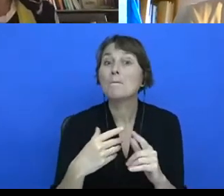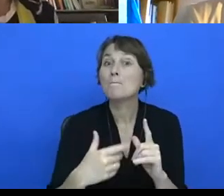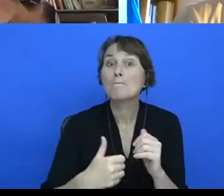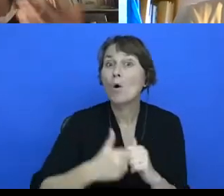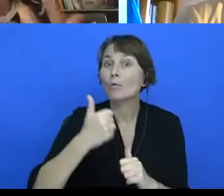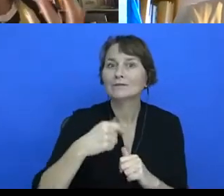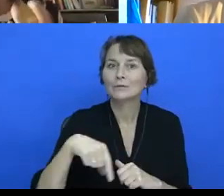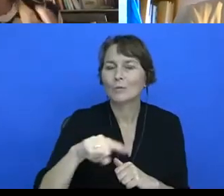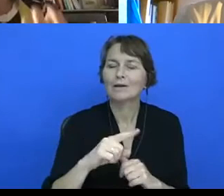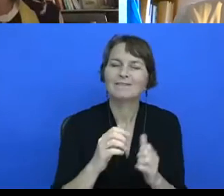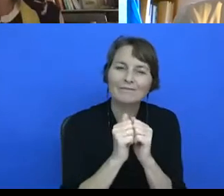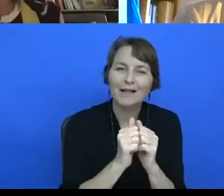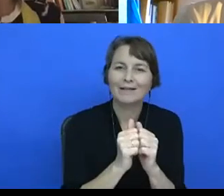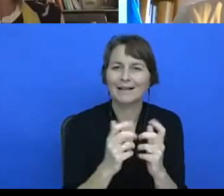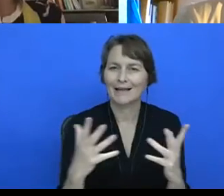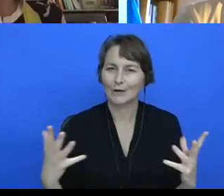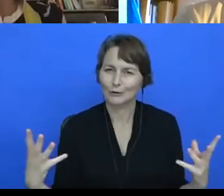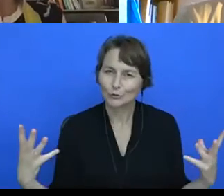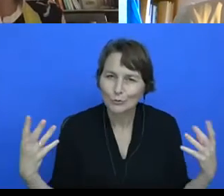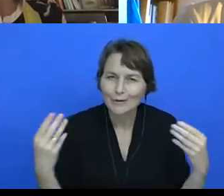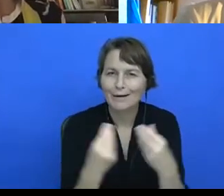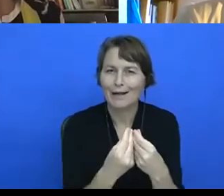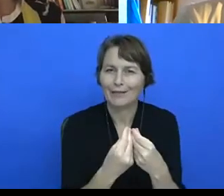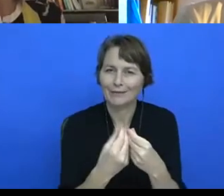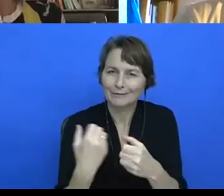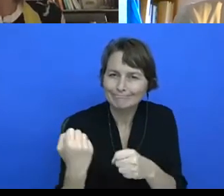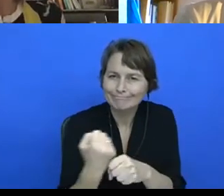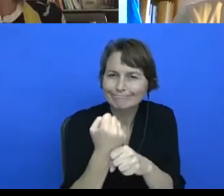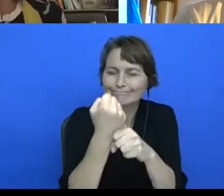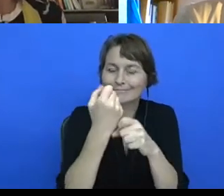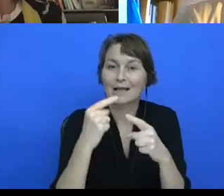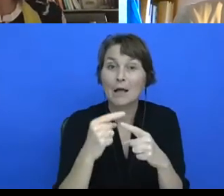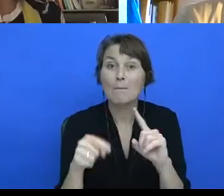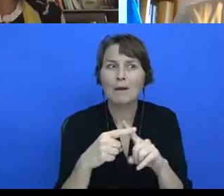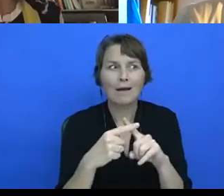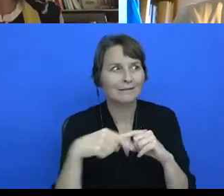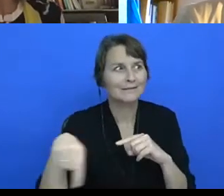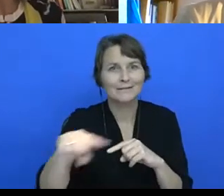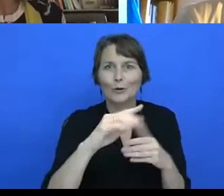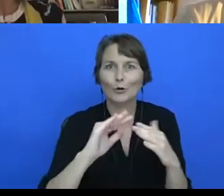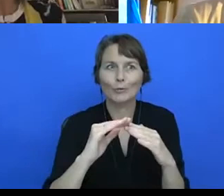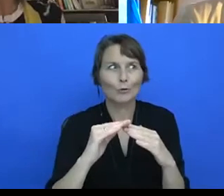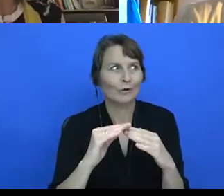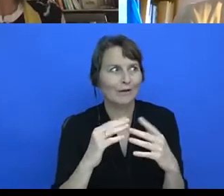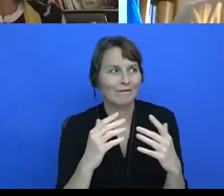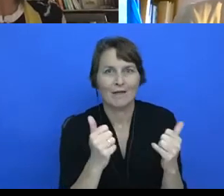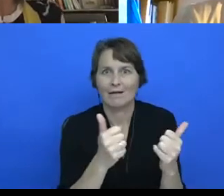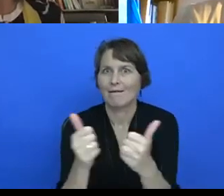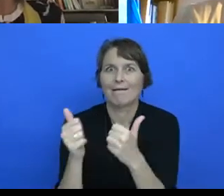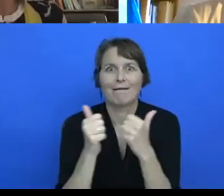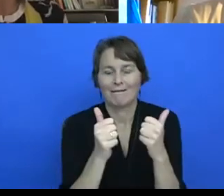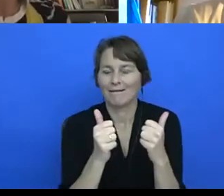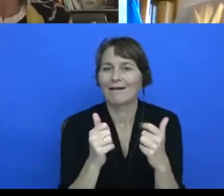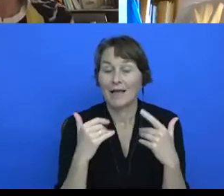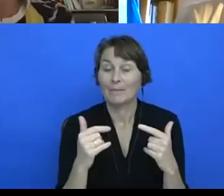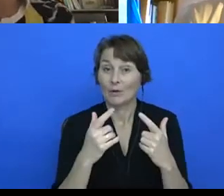and the way this was received in the community. As a linguist, I have to say that it's our